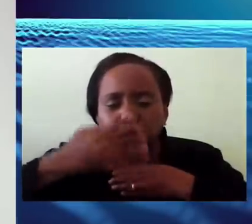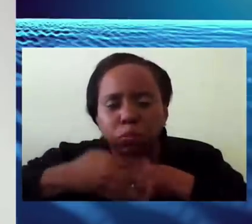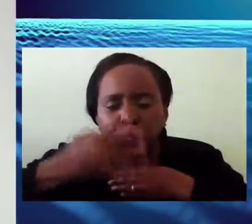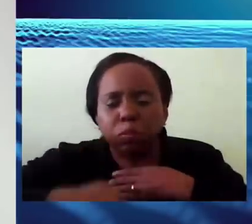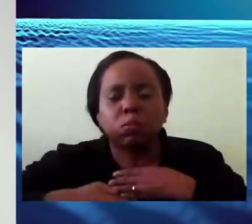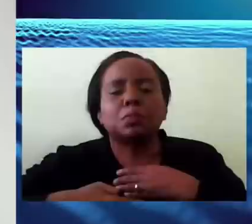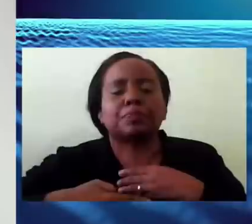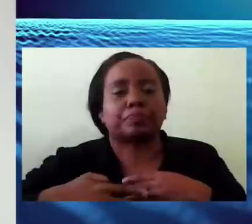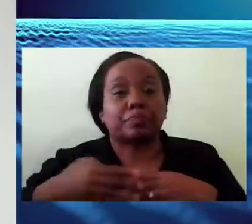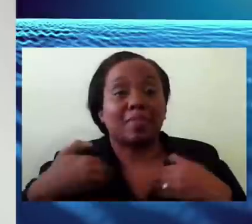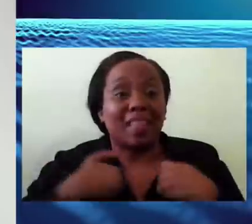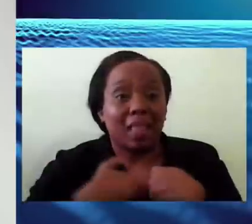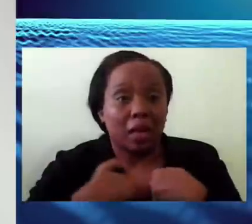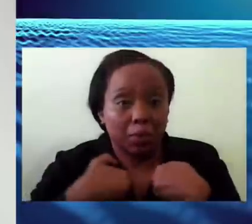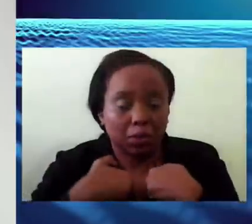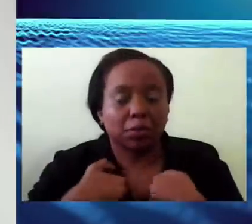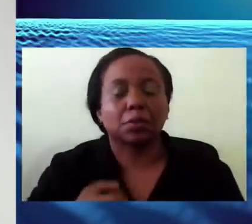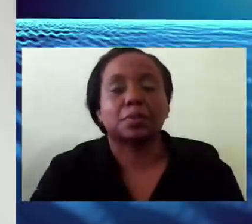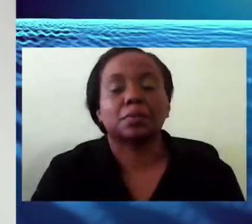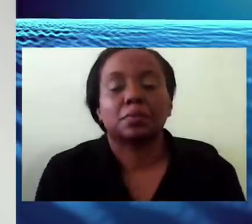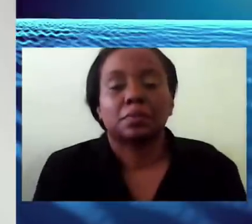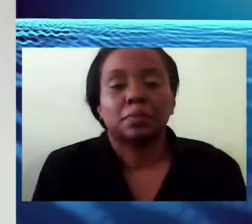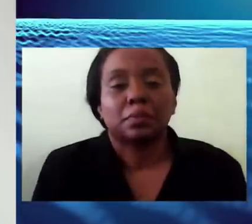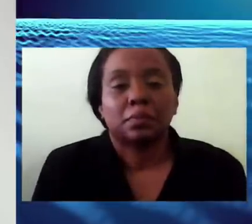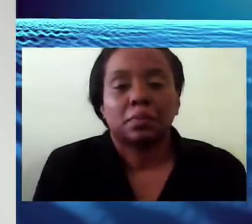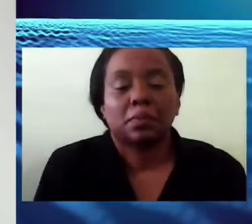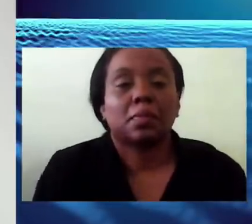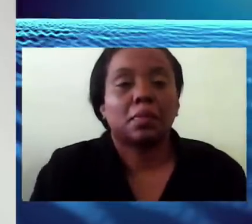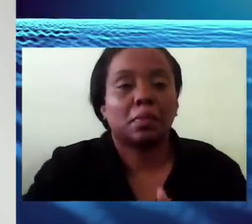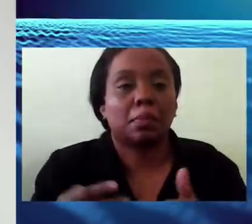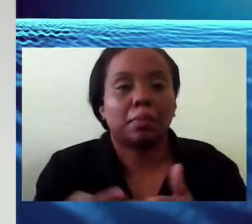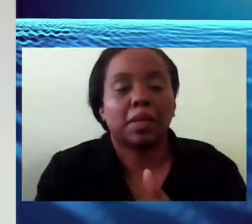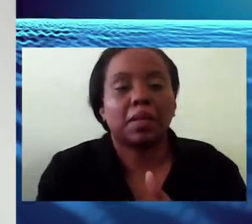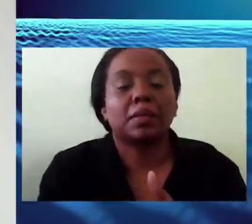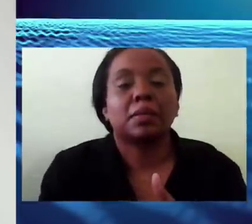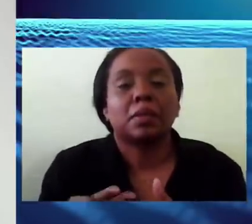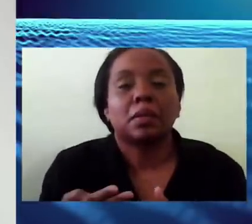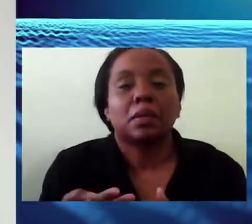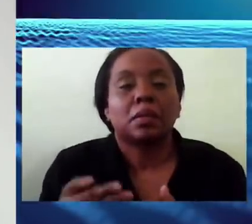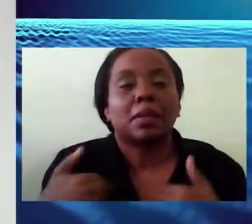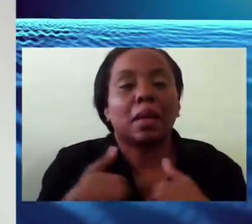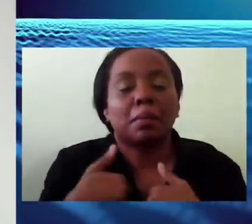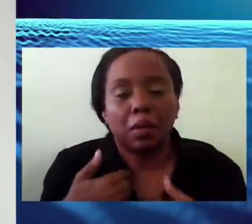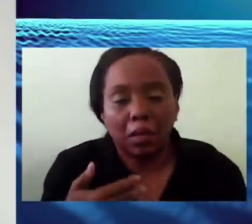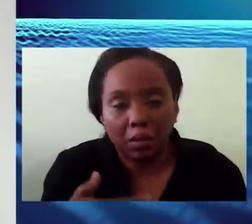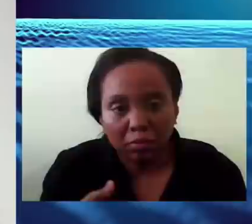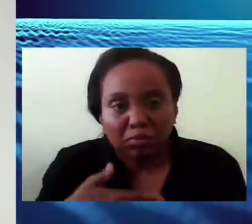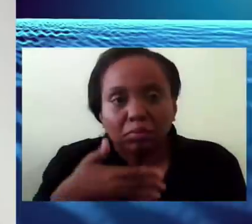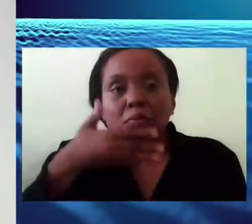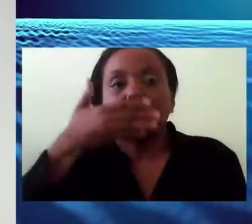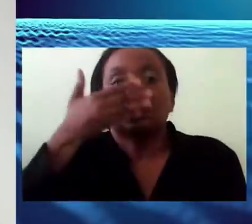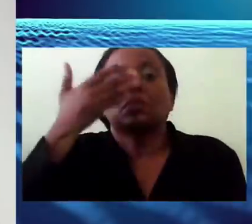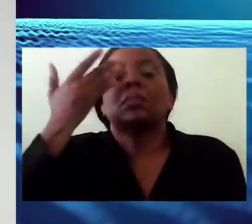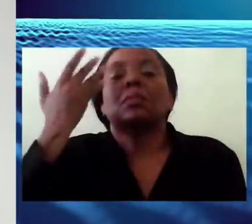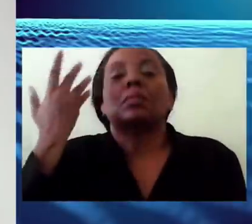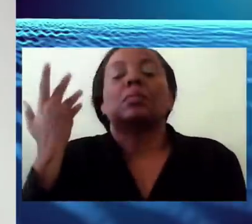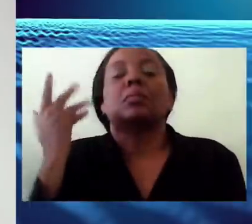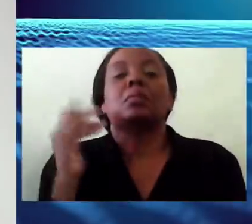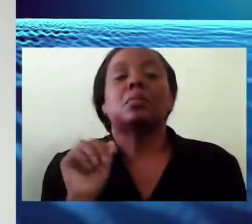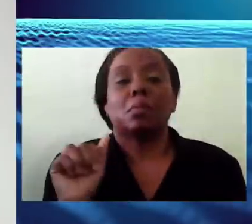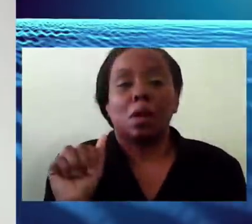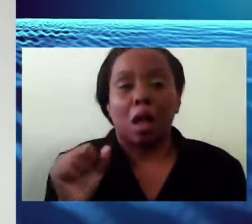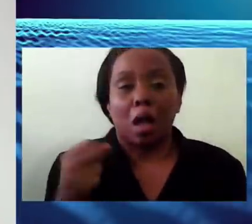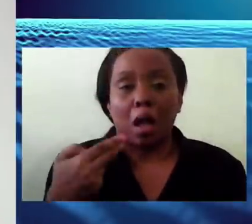These are the acute signs of inhalation of the ash, and this is already manifesting itself across the